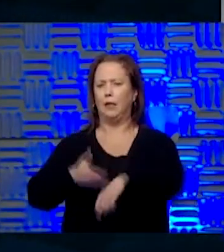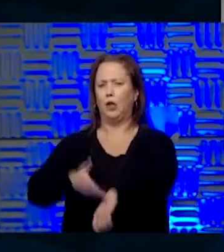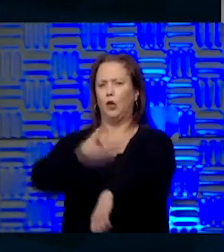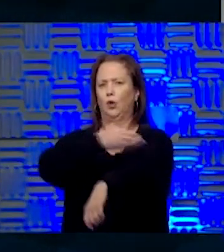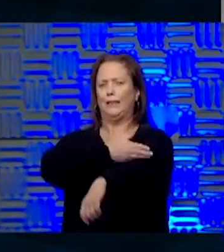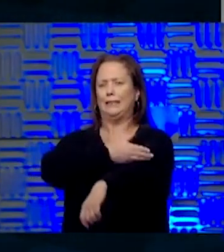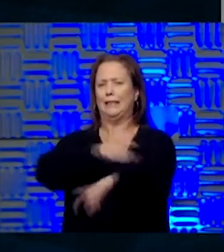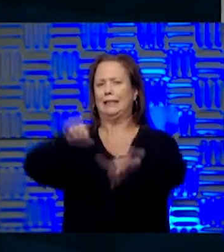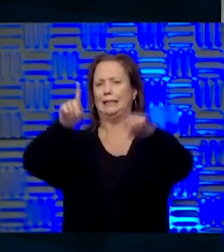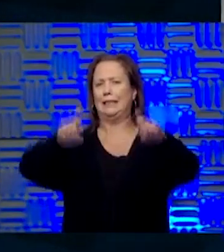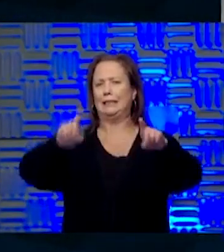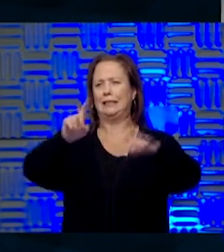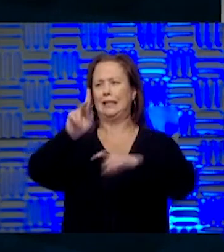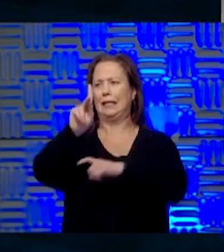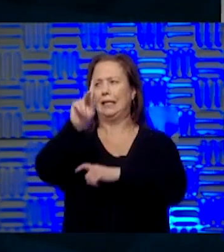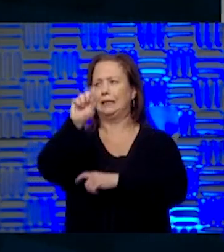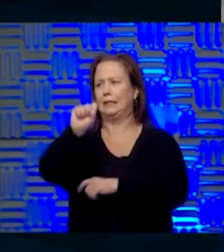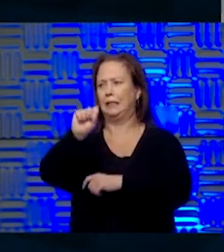in Kansas.